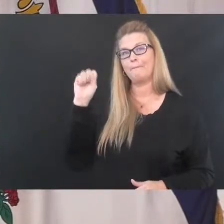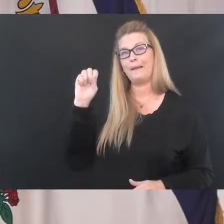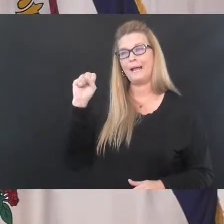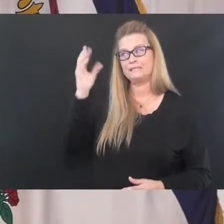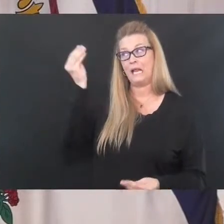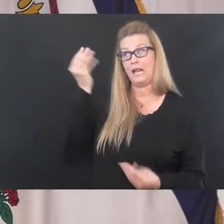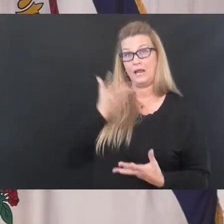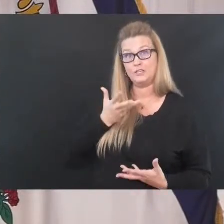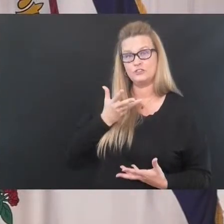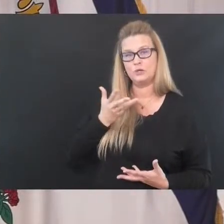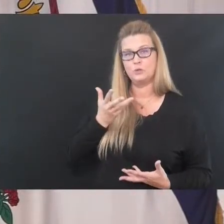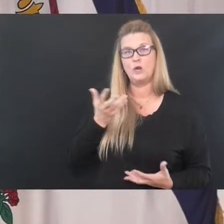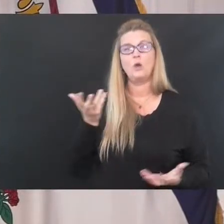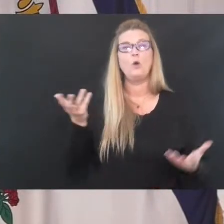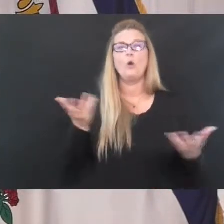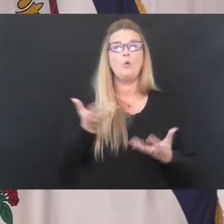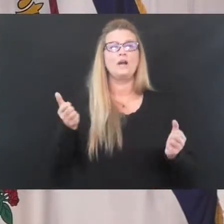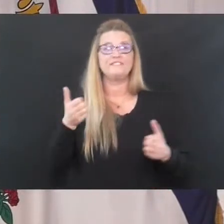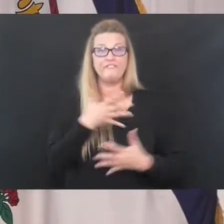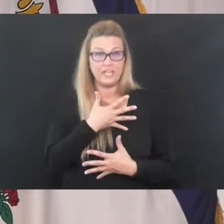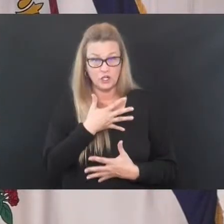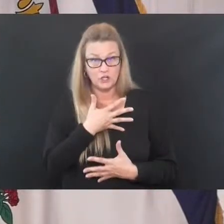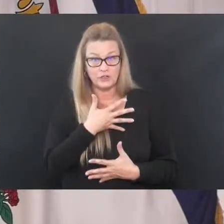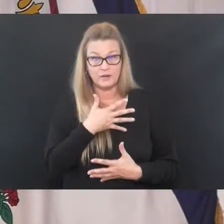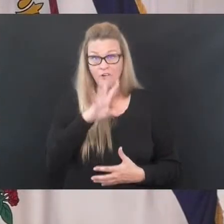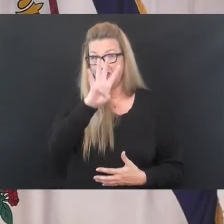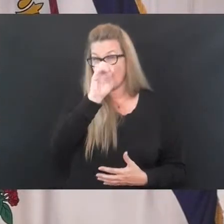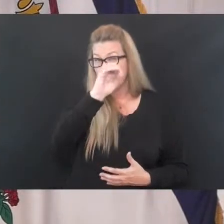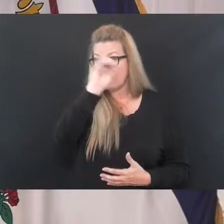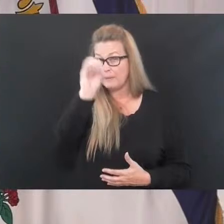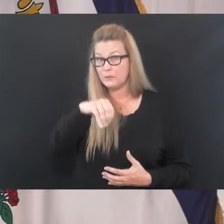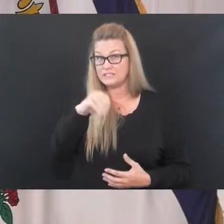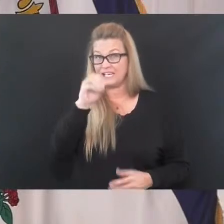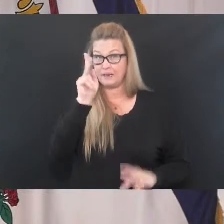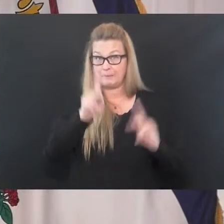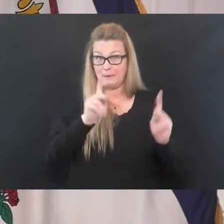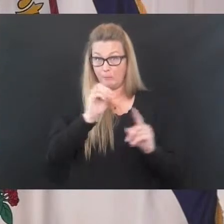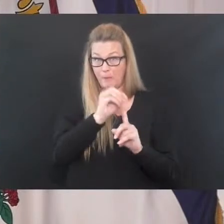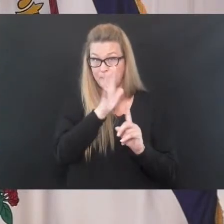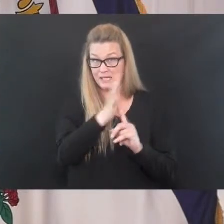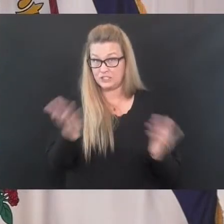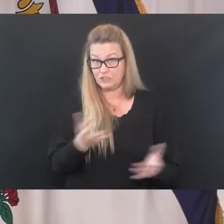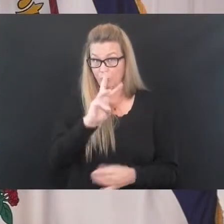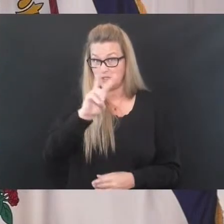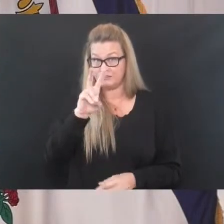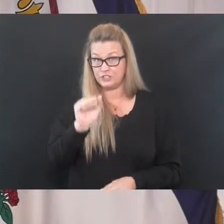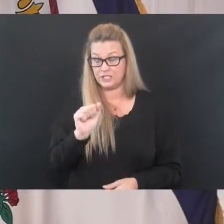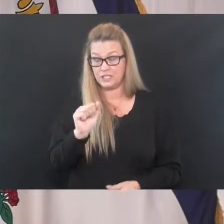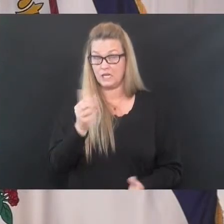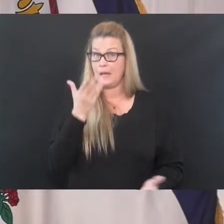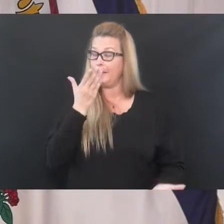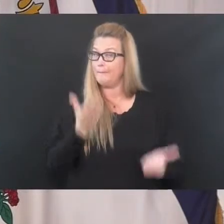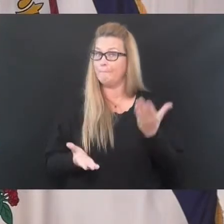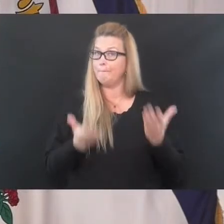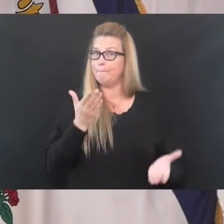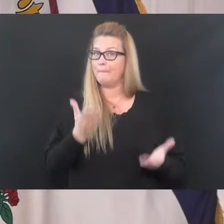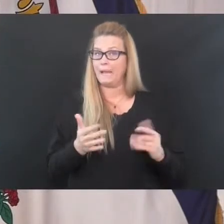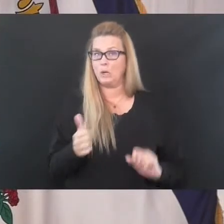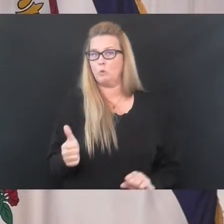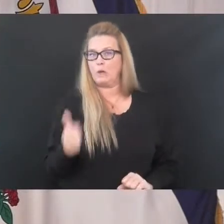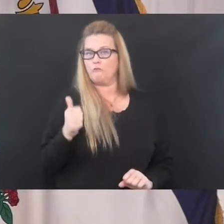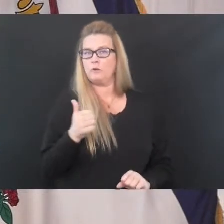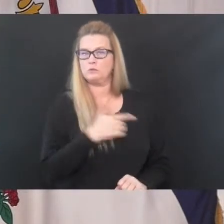we fear that 40% of our population may decide we don't want to take the